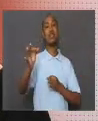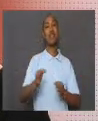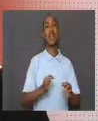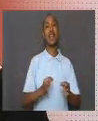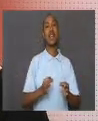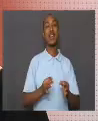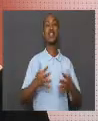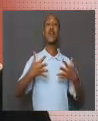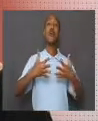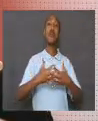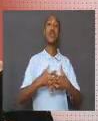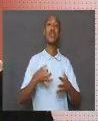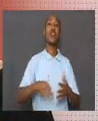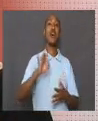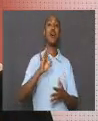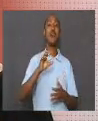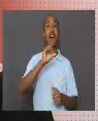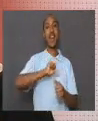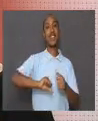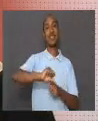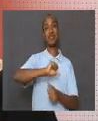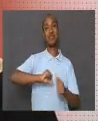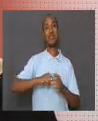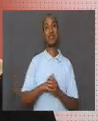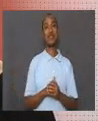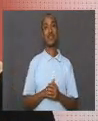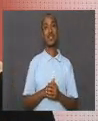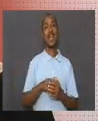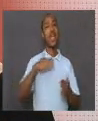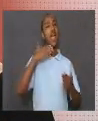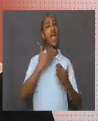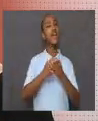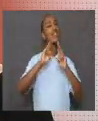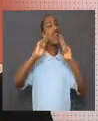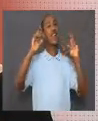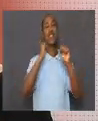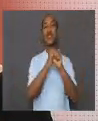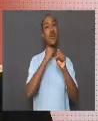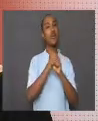the composition of an atom. Excellent job!